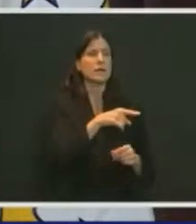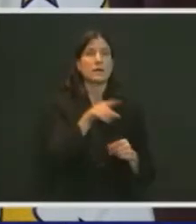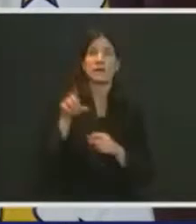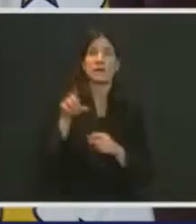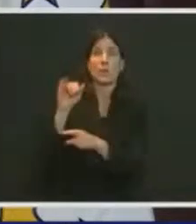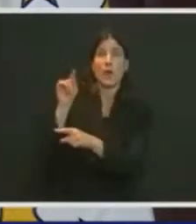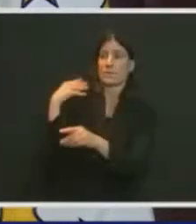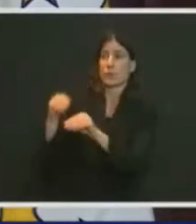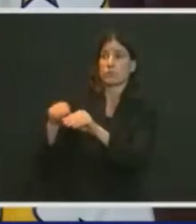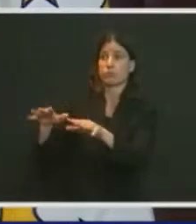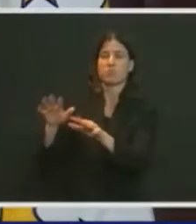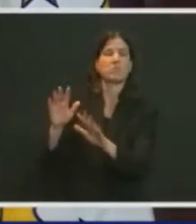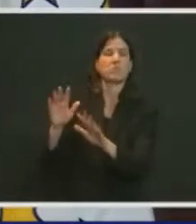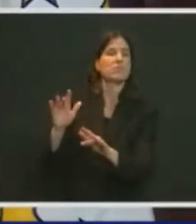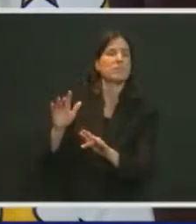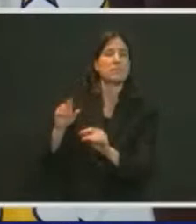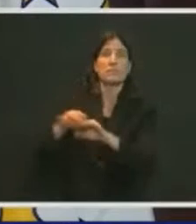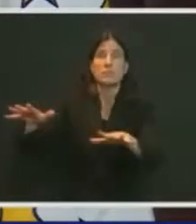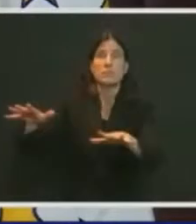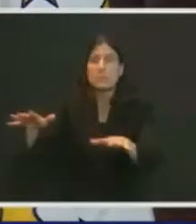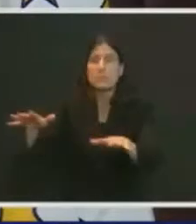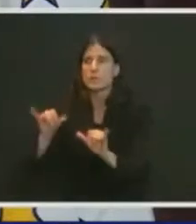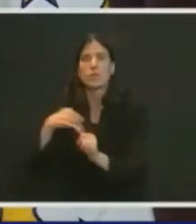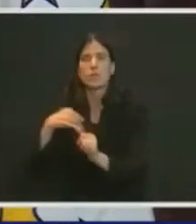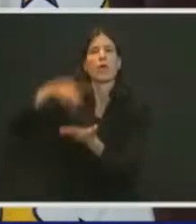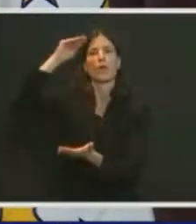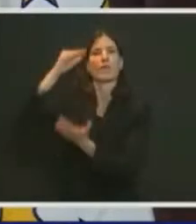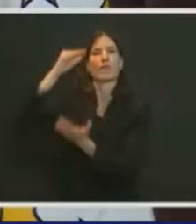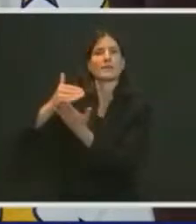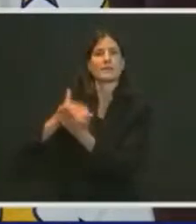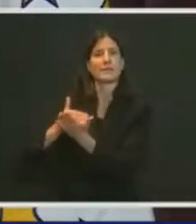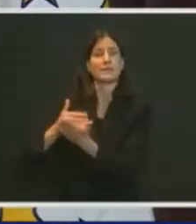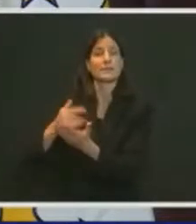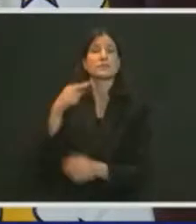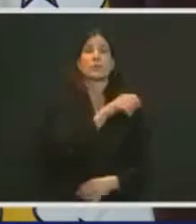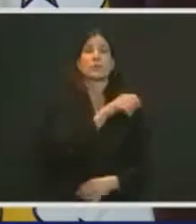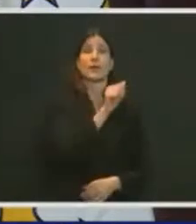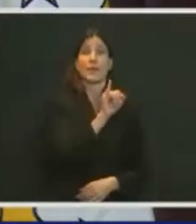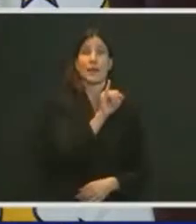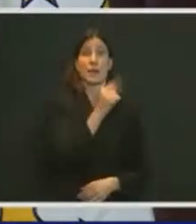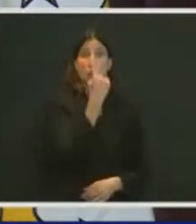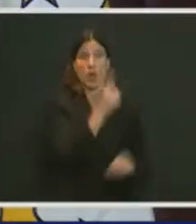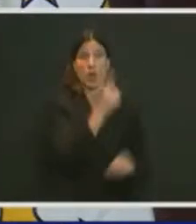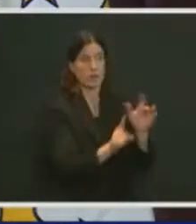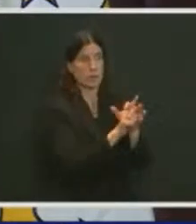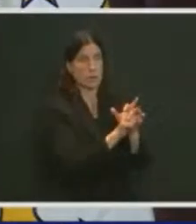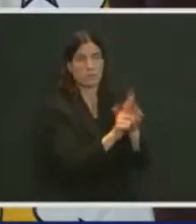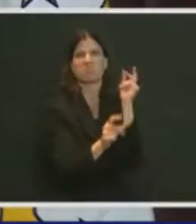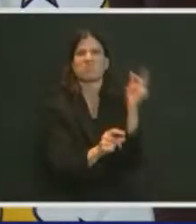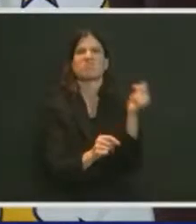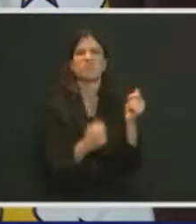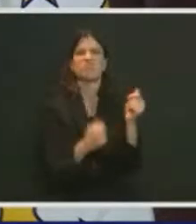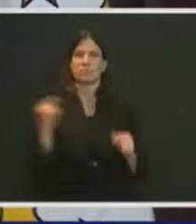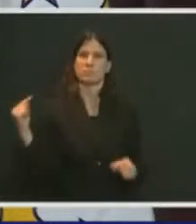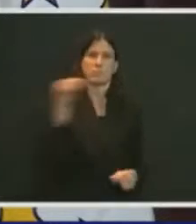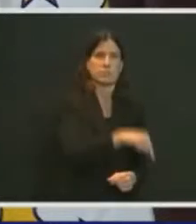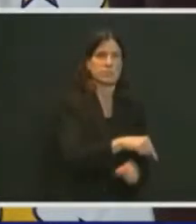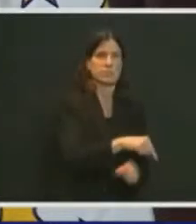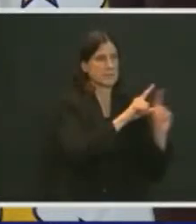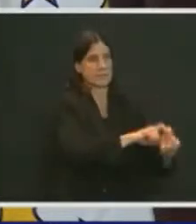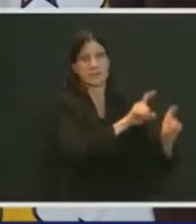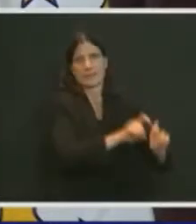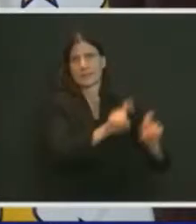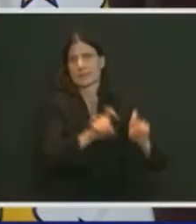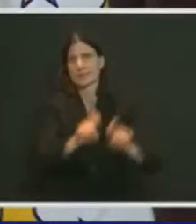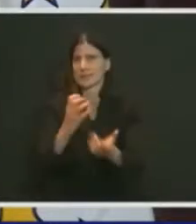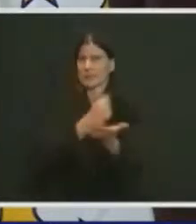comprehensive, aggressive approach at assessing what the risk of spread is. These weren't the fact